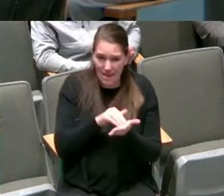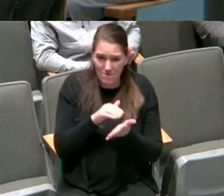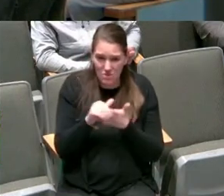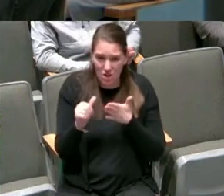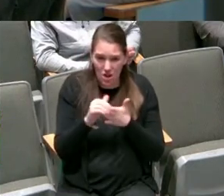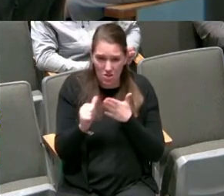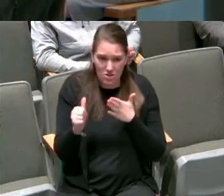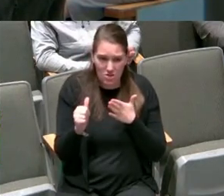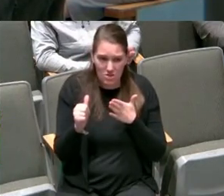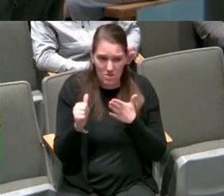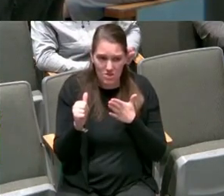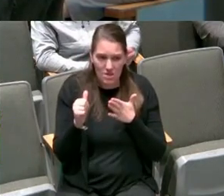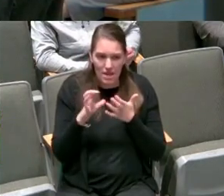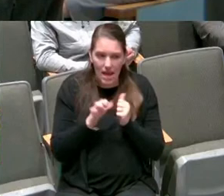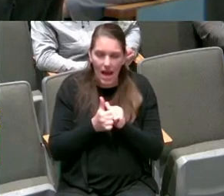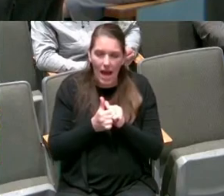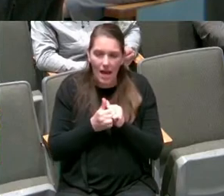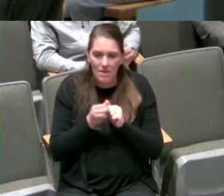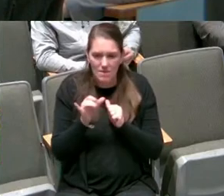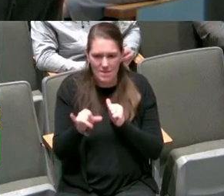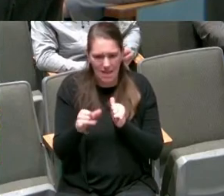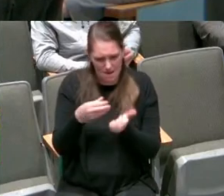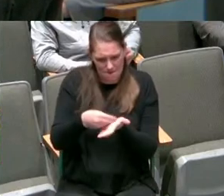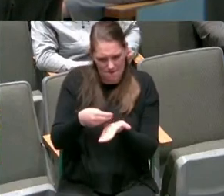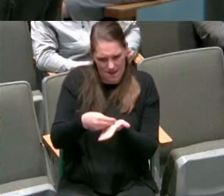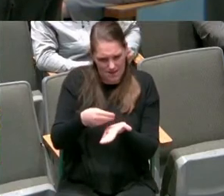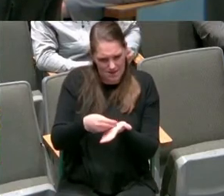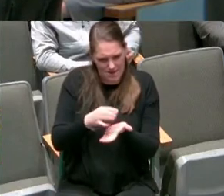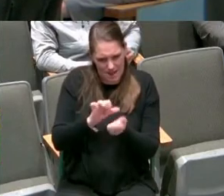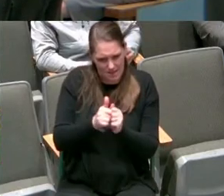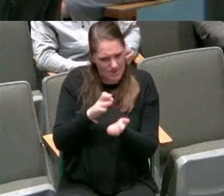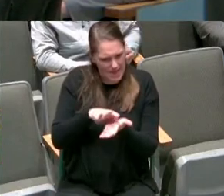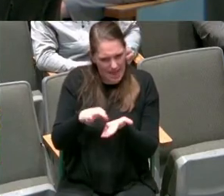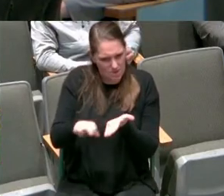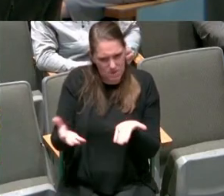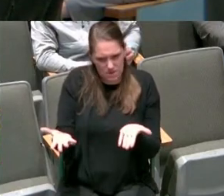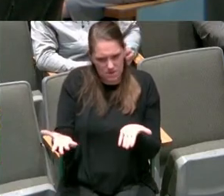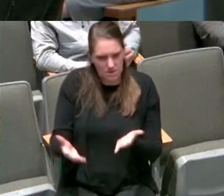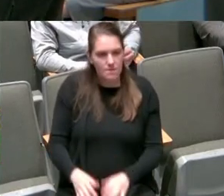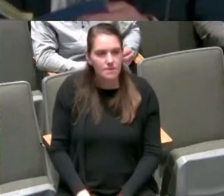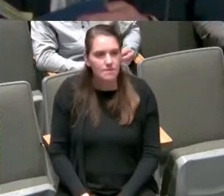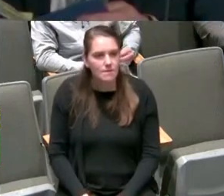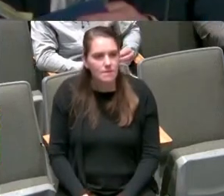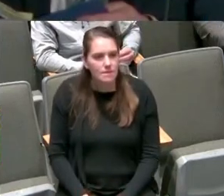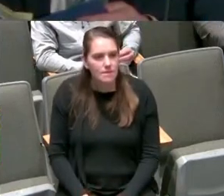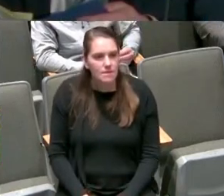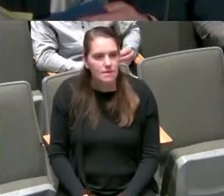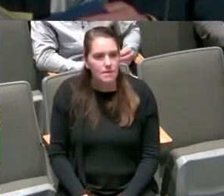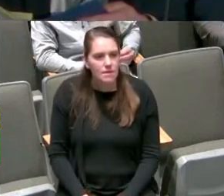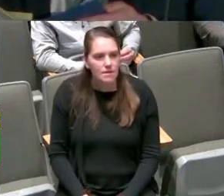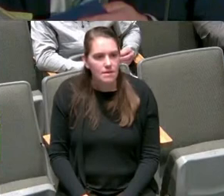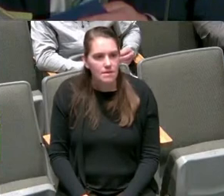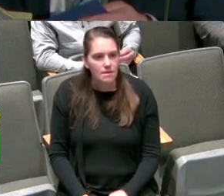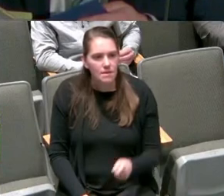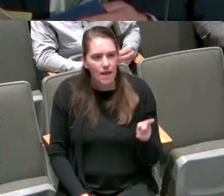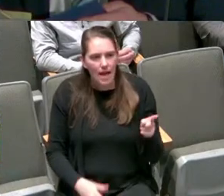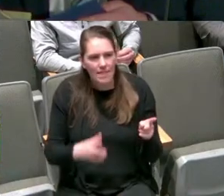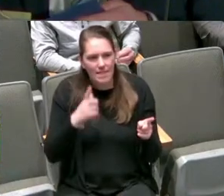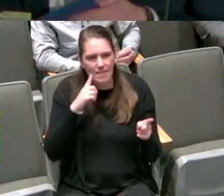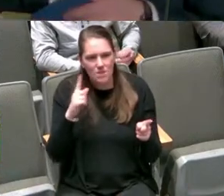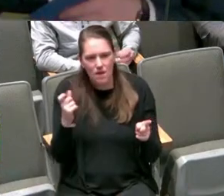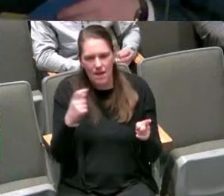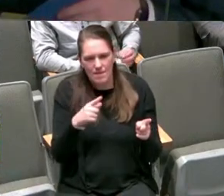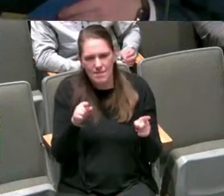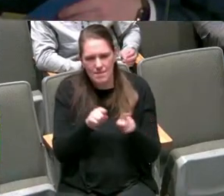dollars how that fund is being accounted well I I think you just asked a similar